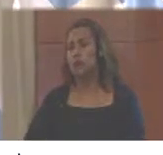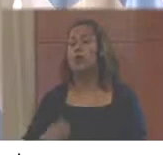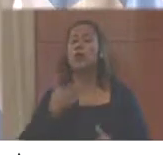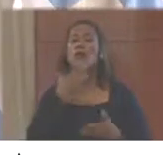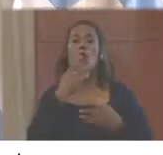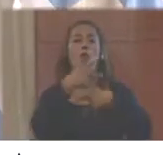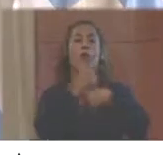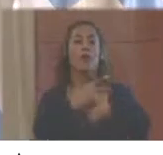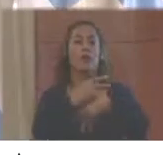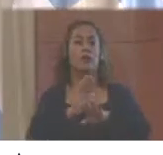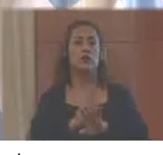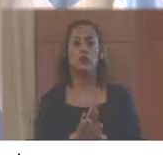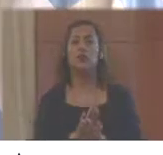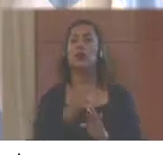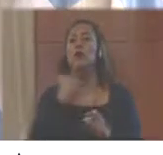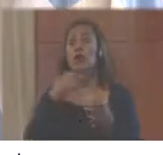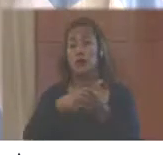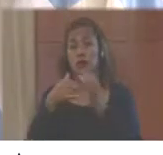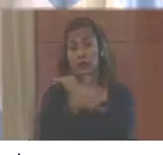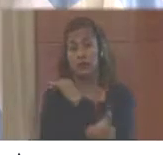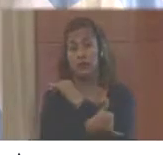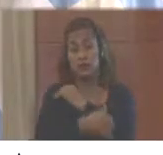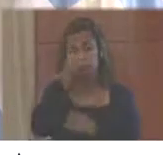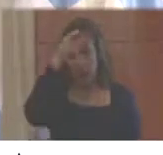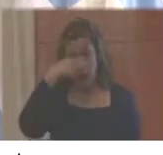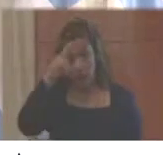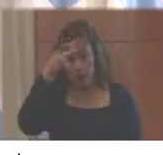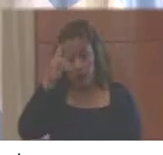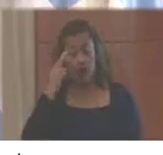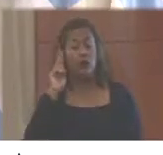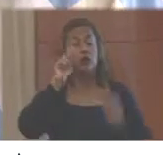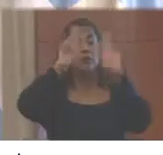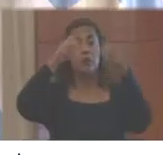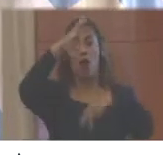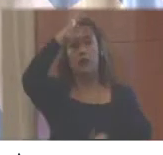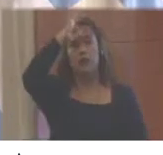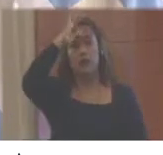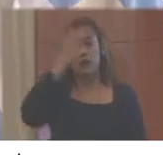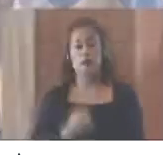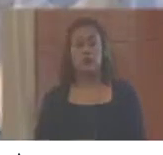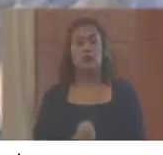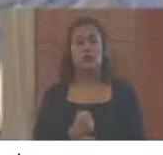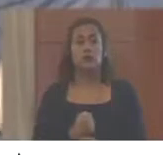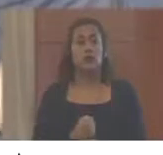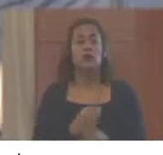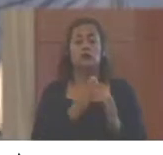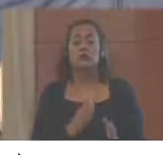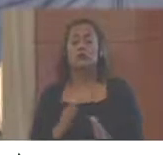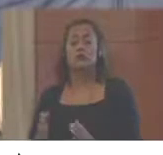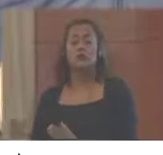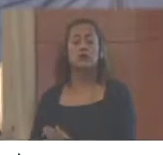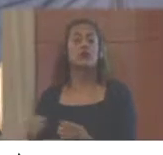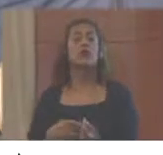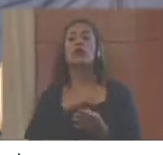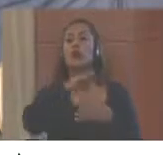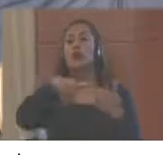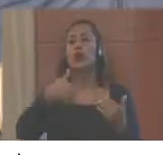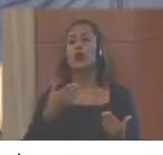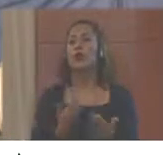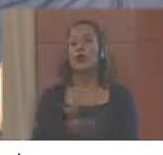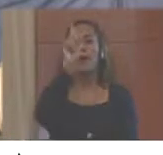very important objectives for prevention. In Mexico, we started the Secure Safe Hospital program, where we